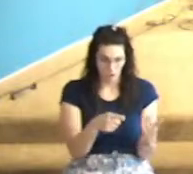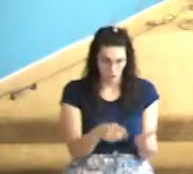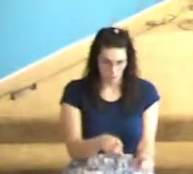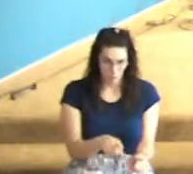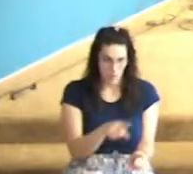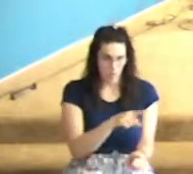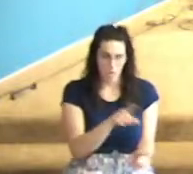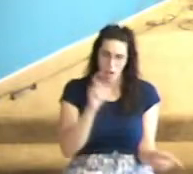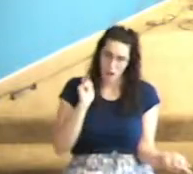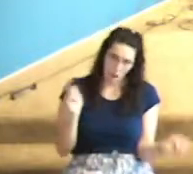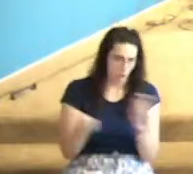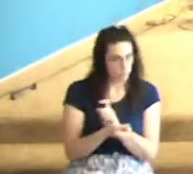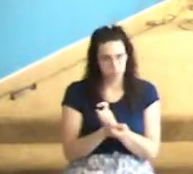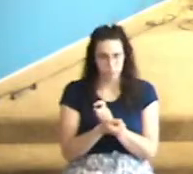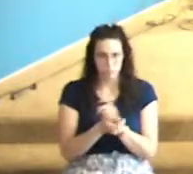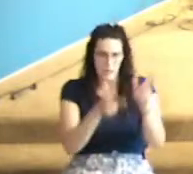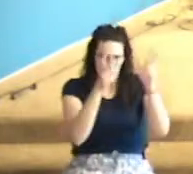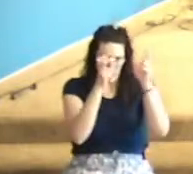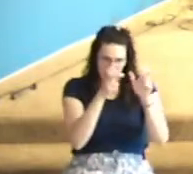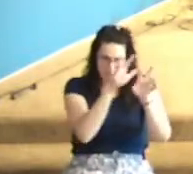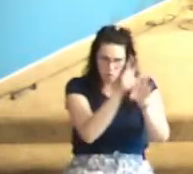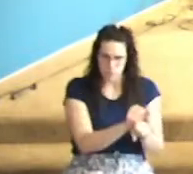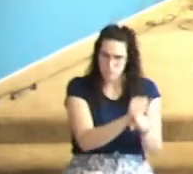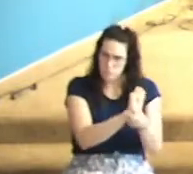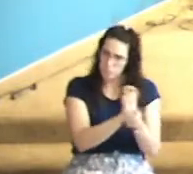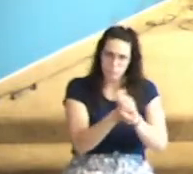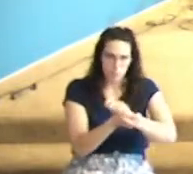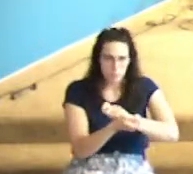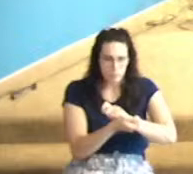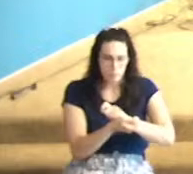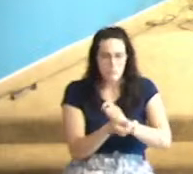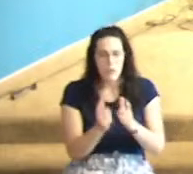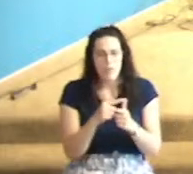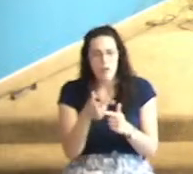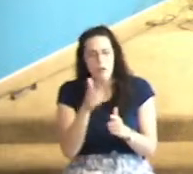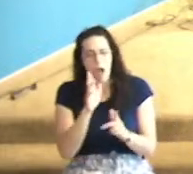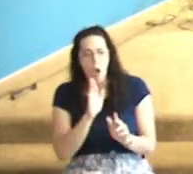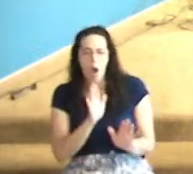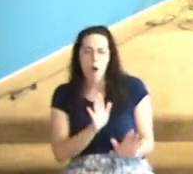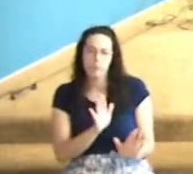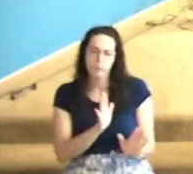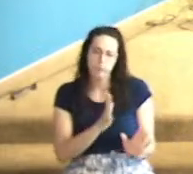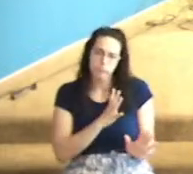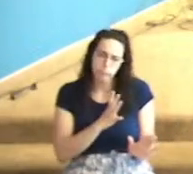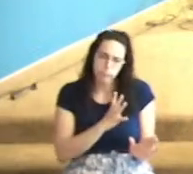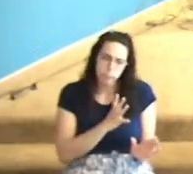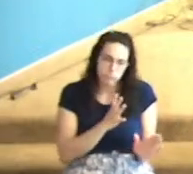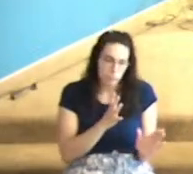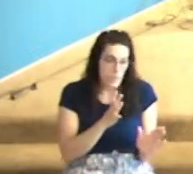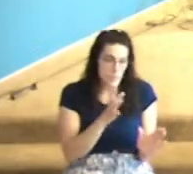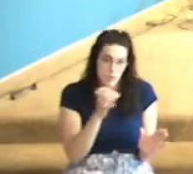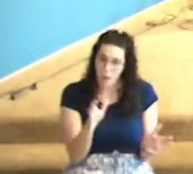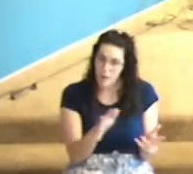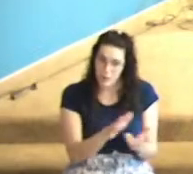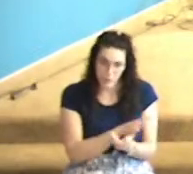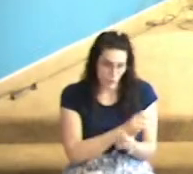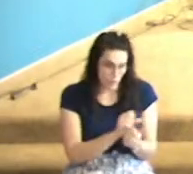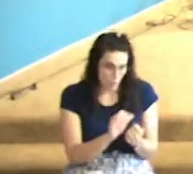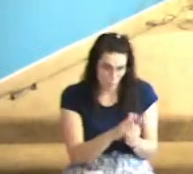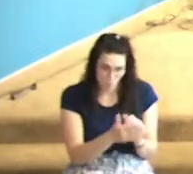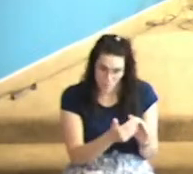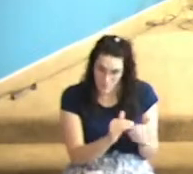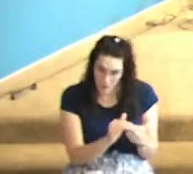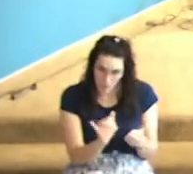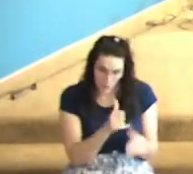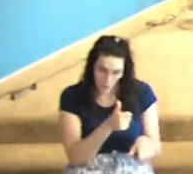how they turned from their evil ways, he relented, and God did not bring on them the destruction he had